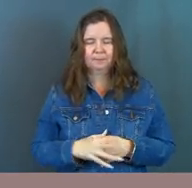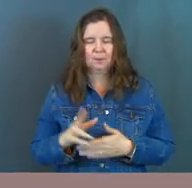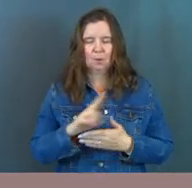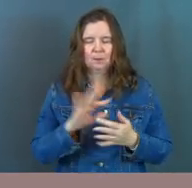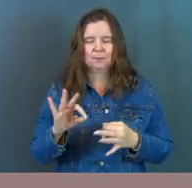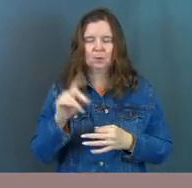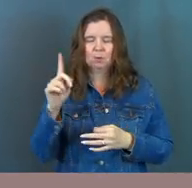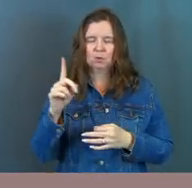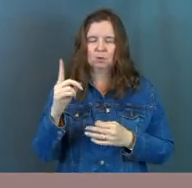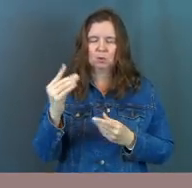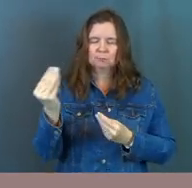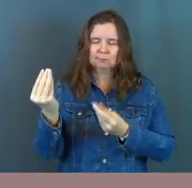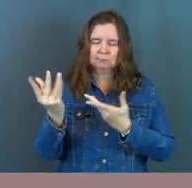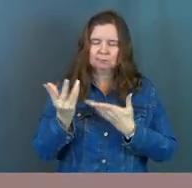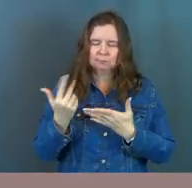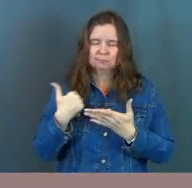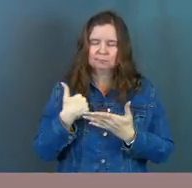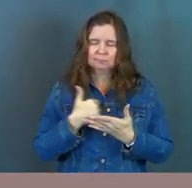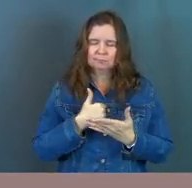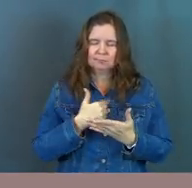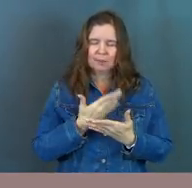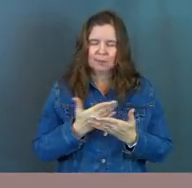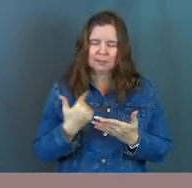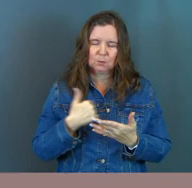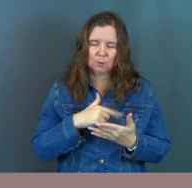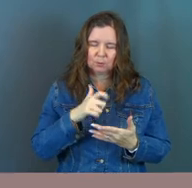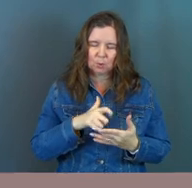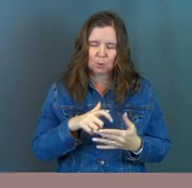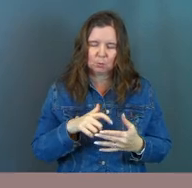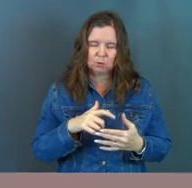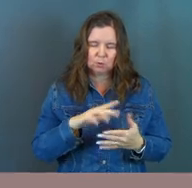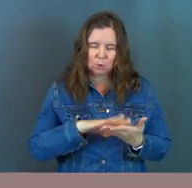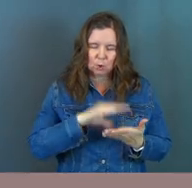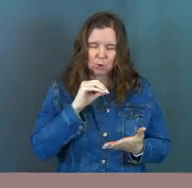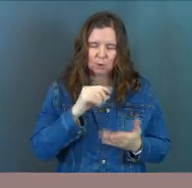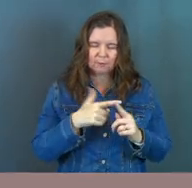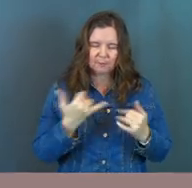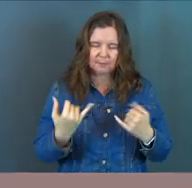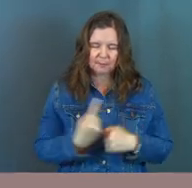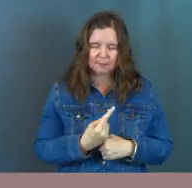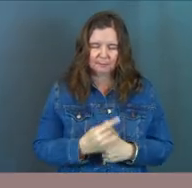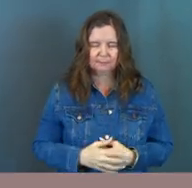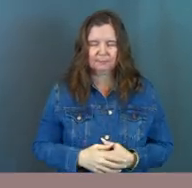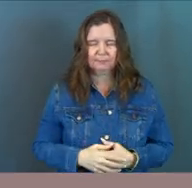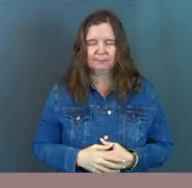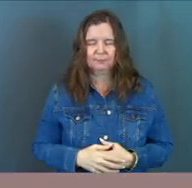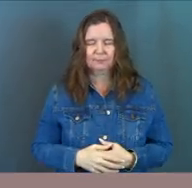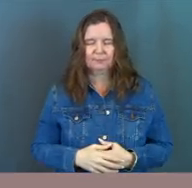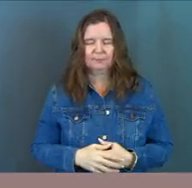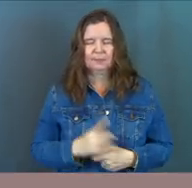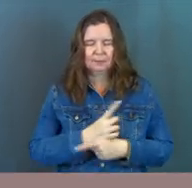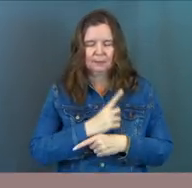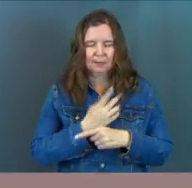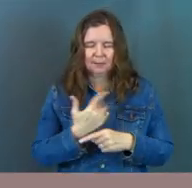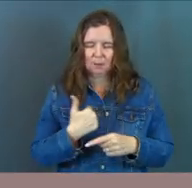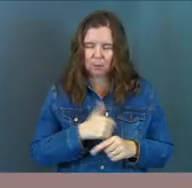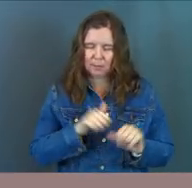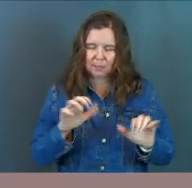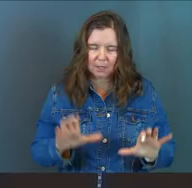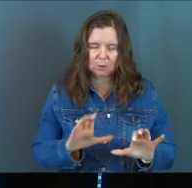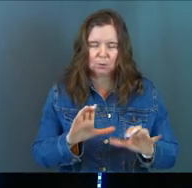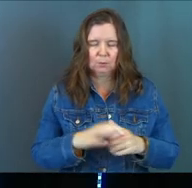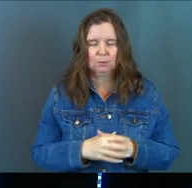Holy Spirit, would you whisper to us the things that we're supposed to take away from today? The practical things we can do.